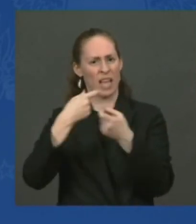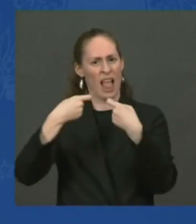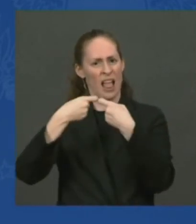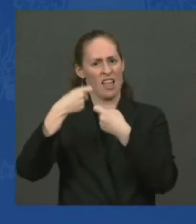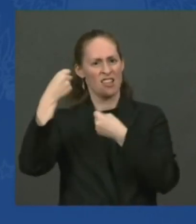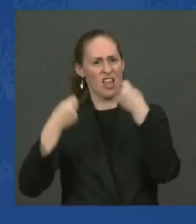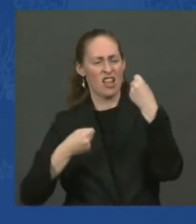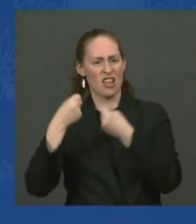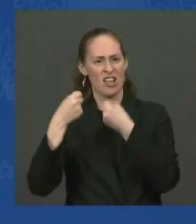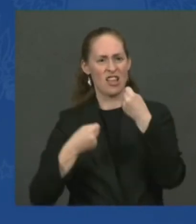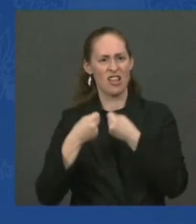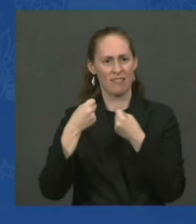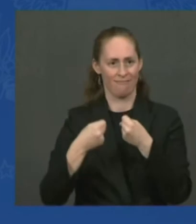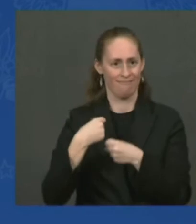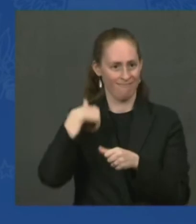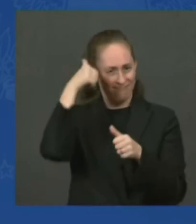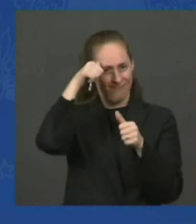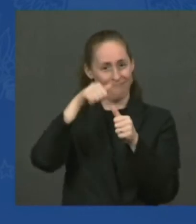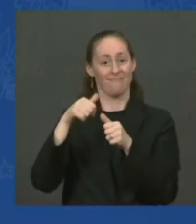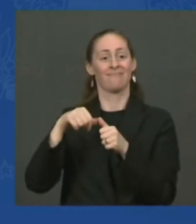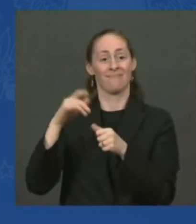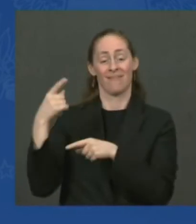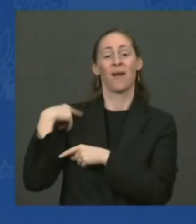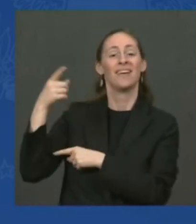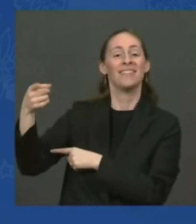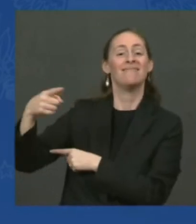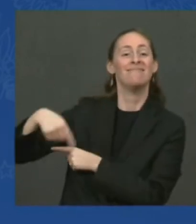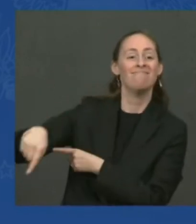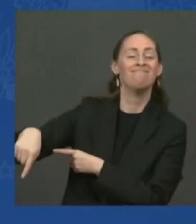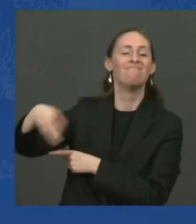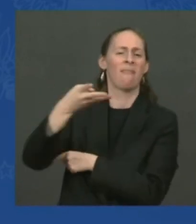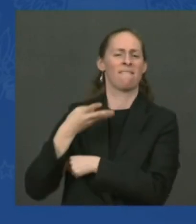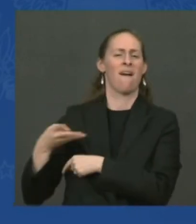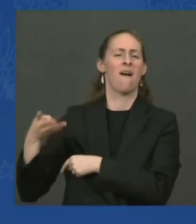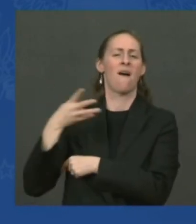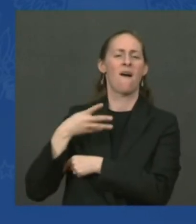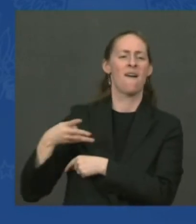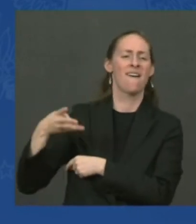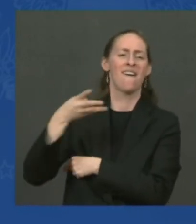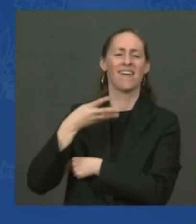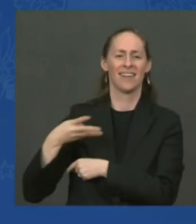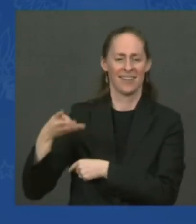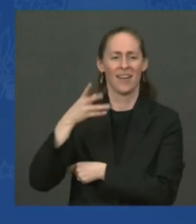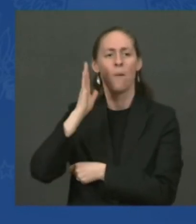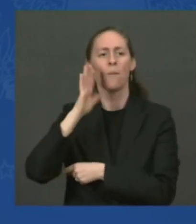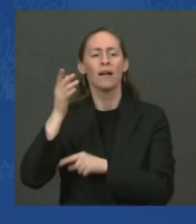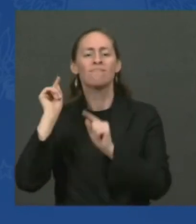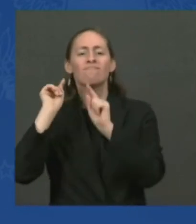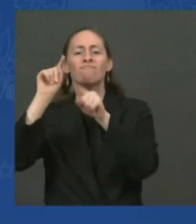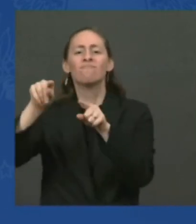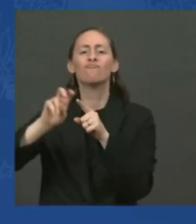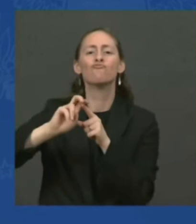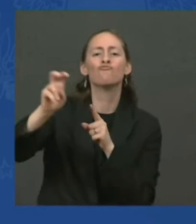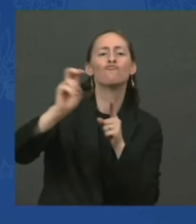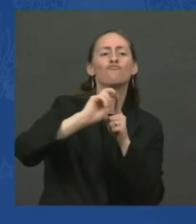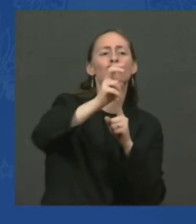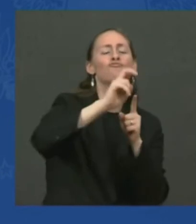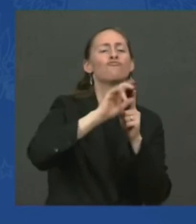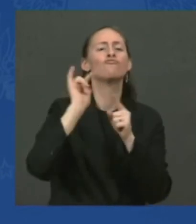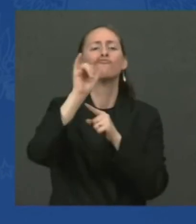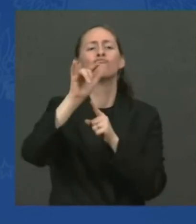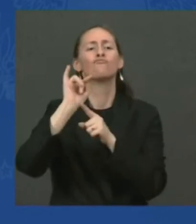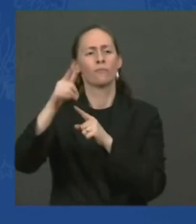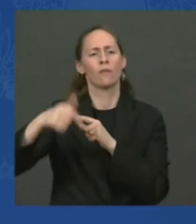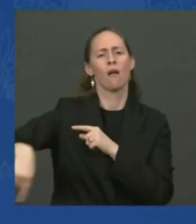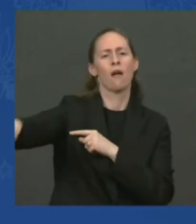me and Vice President Harris, Jill and Doug, cabinet officials, hitting the road to help you understand how this is going to transform your lives for